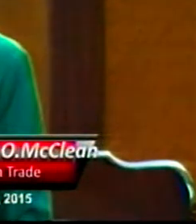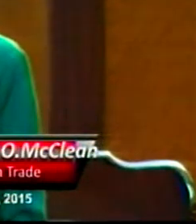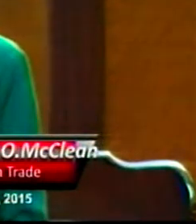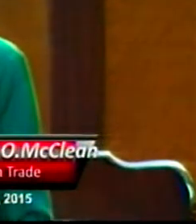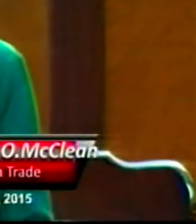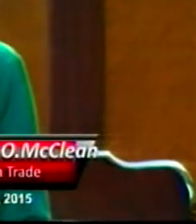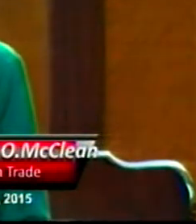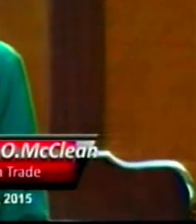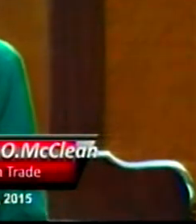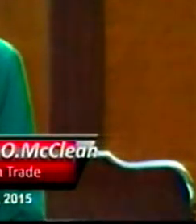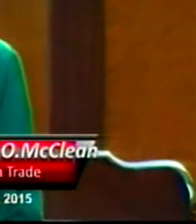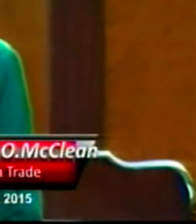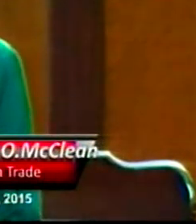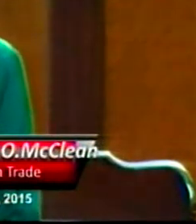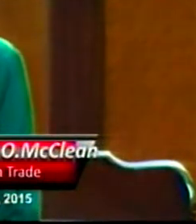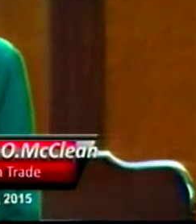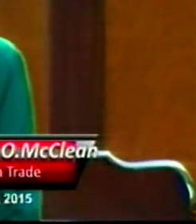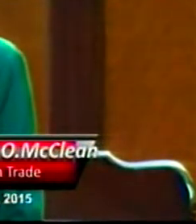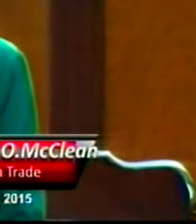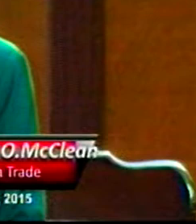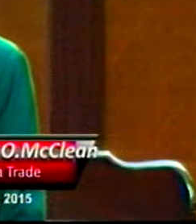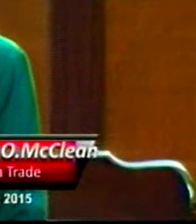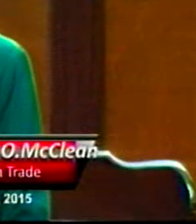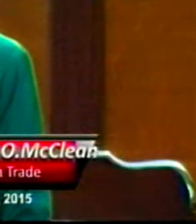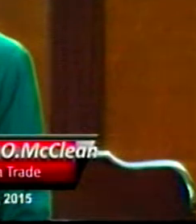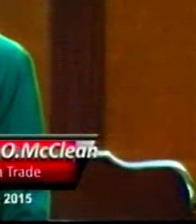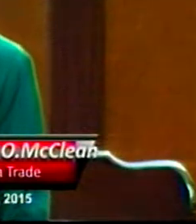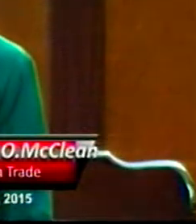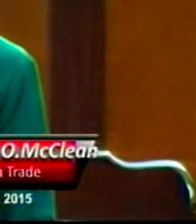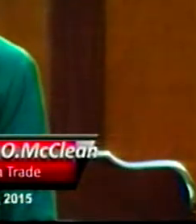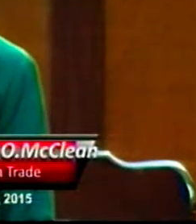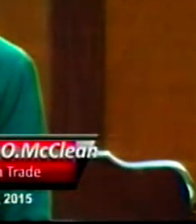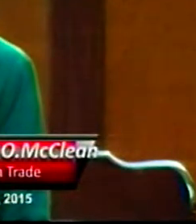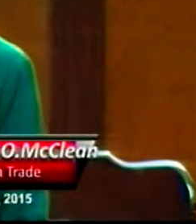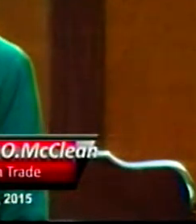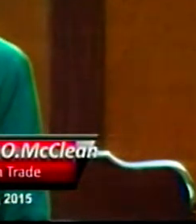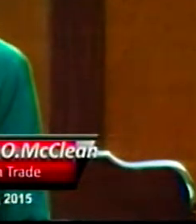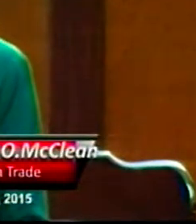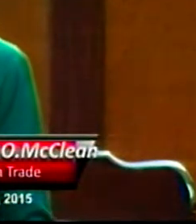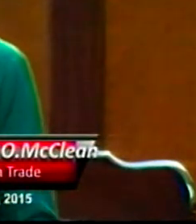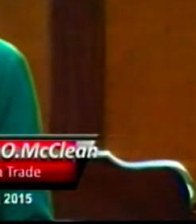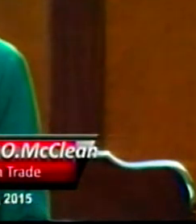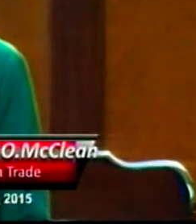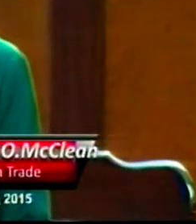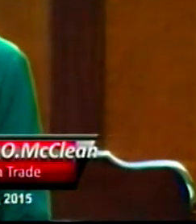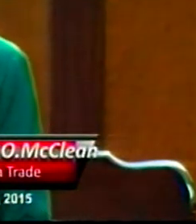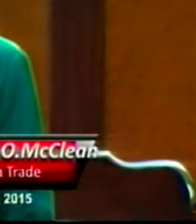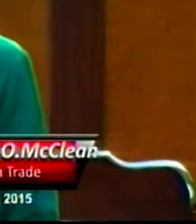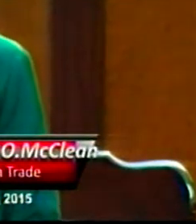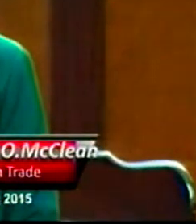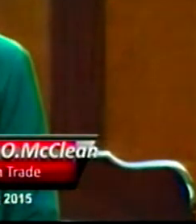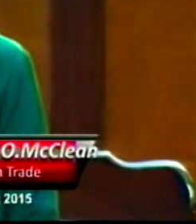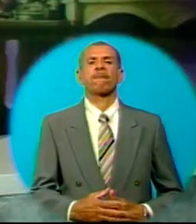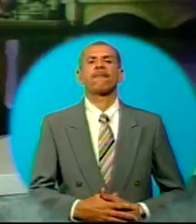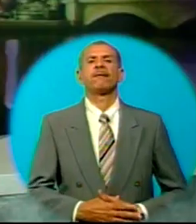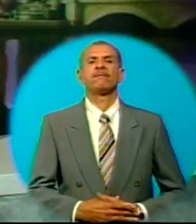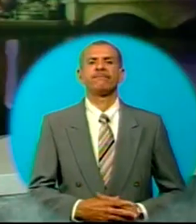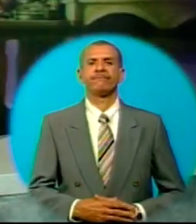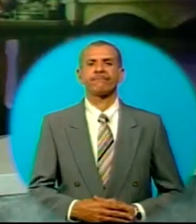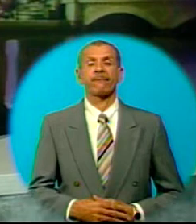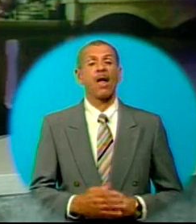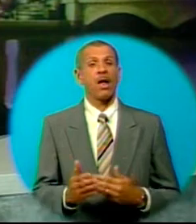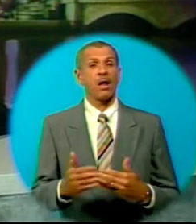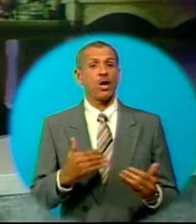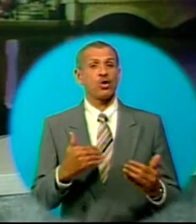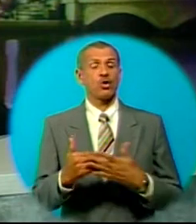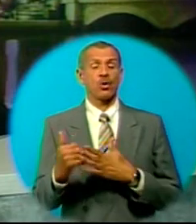several stakeholders would, at the end of the day, the best good or the better good would prevail. Well,